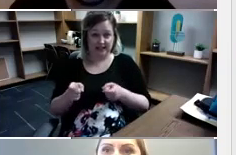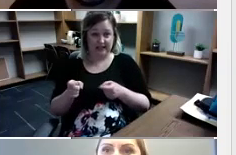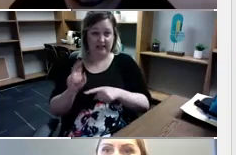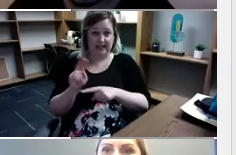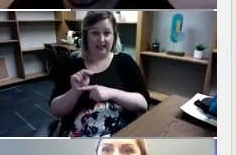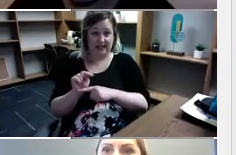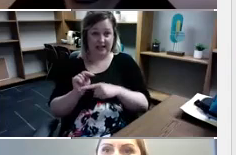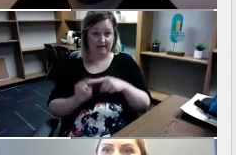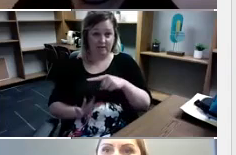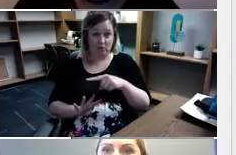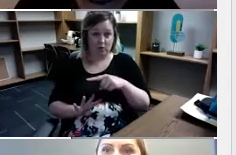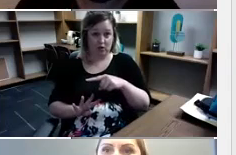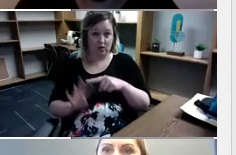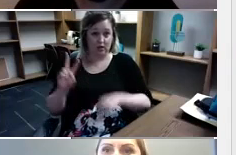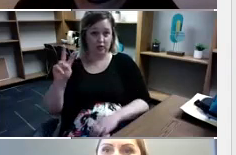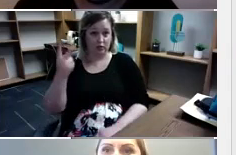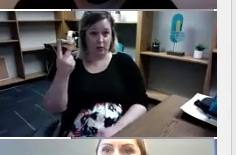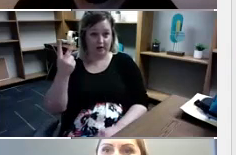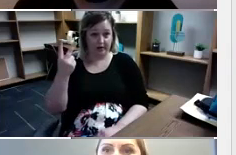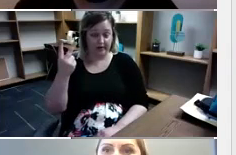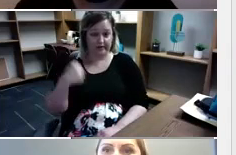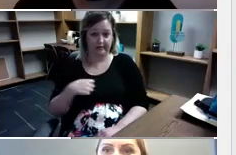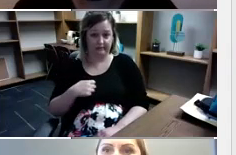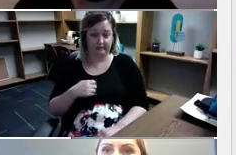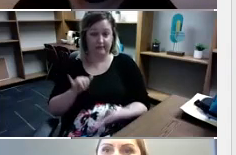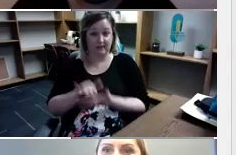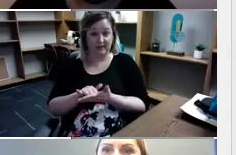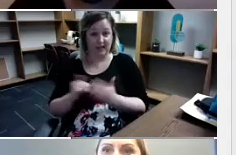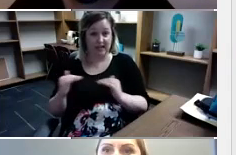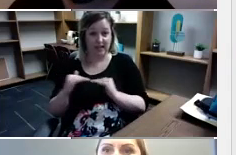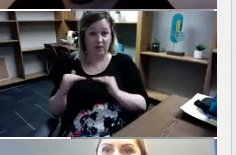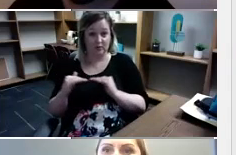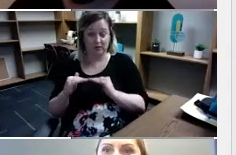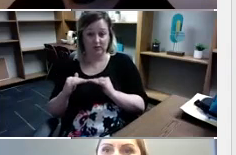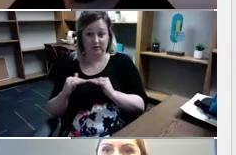squared. That gets us